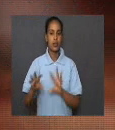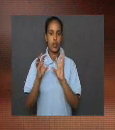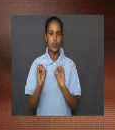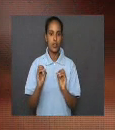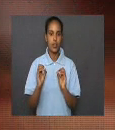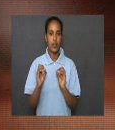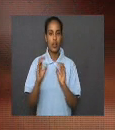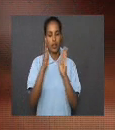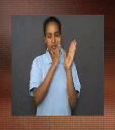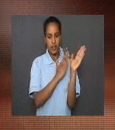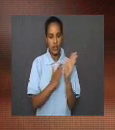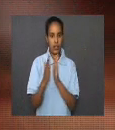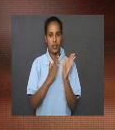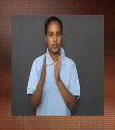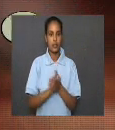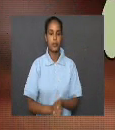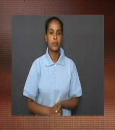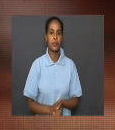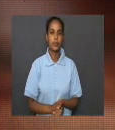Students, let's get ready.